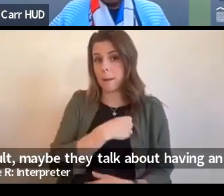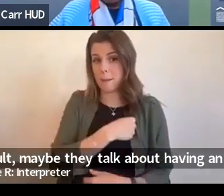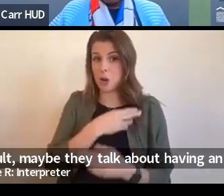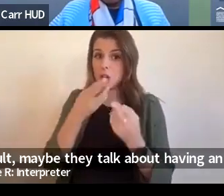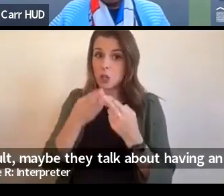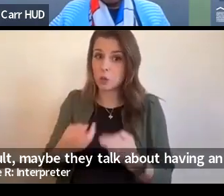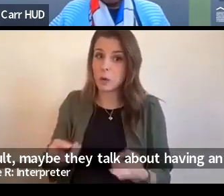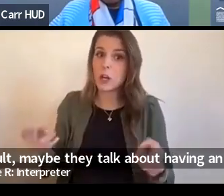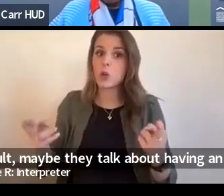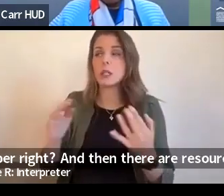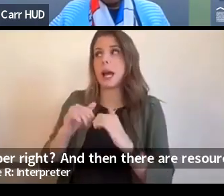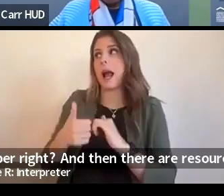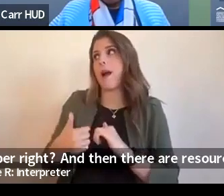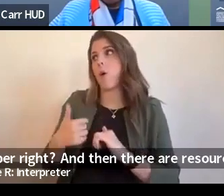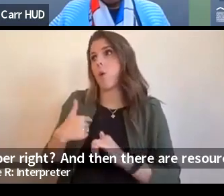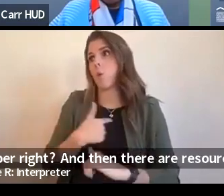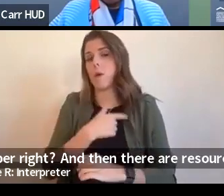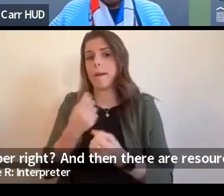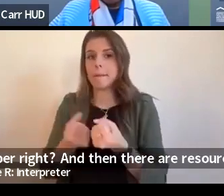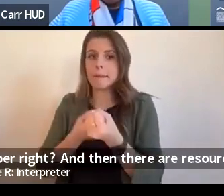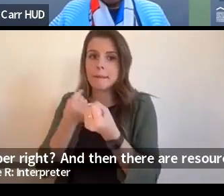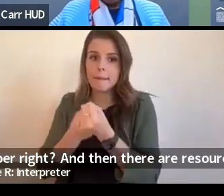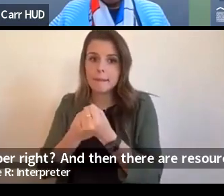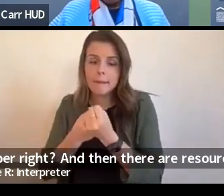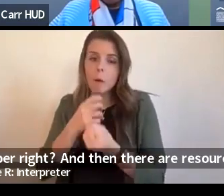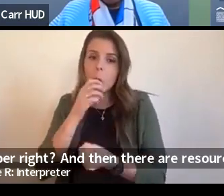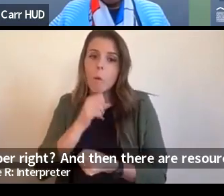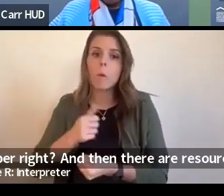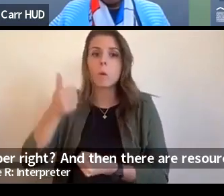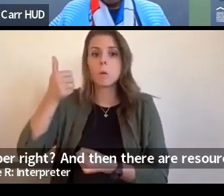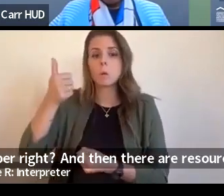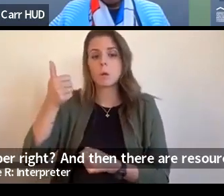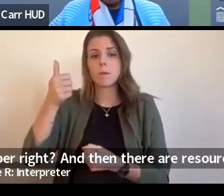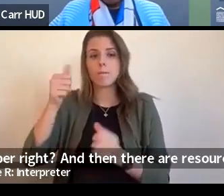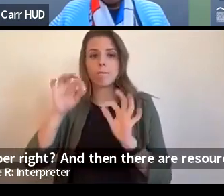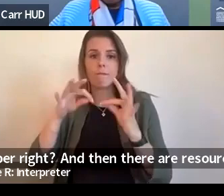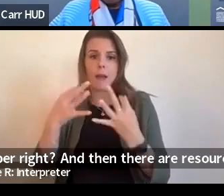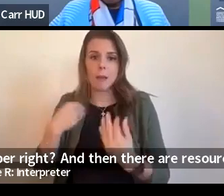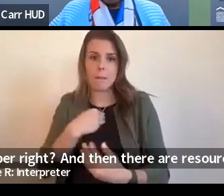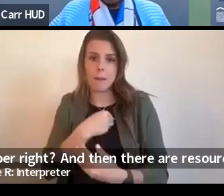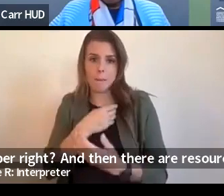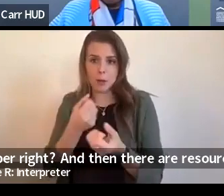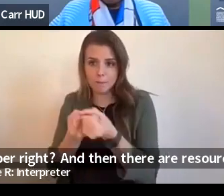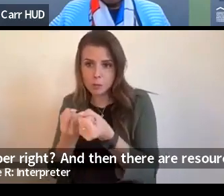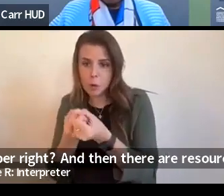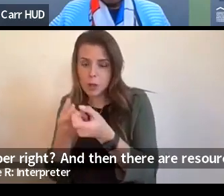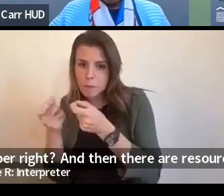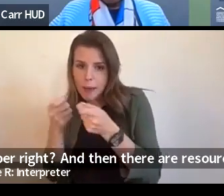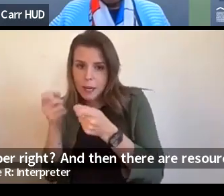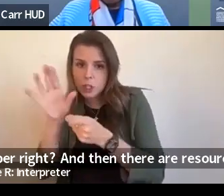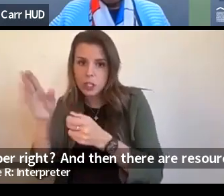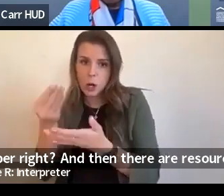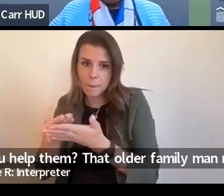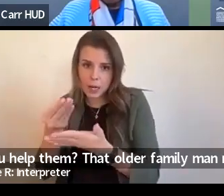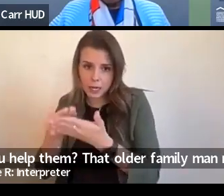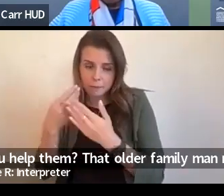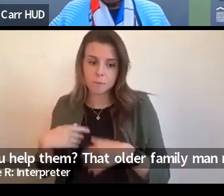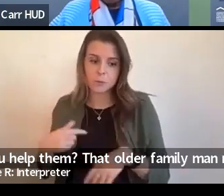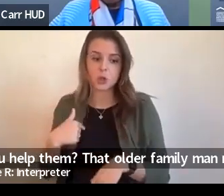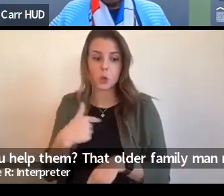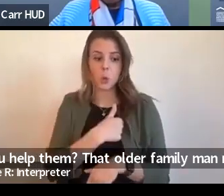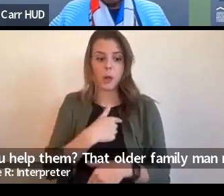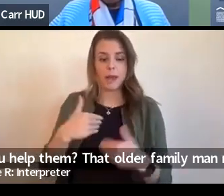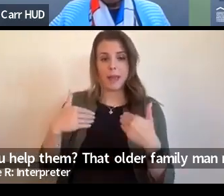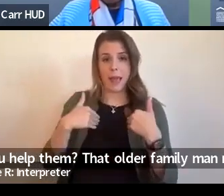about how do you help them, that older family member manage their money, right? And so we have guides